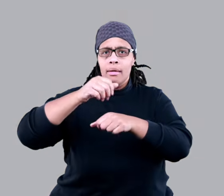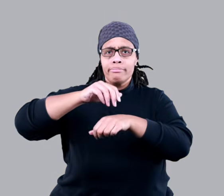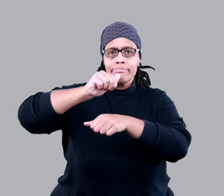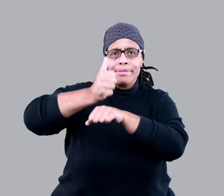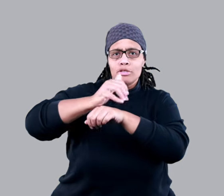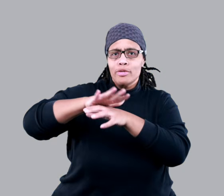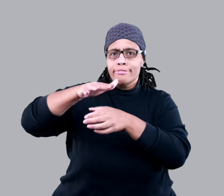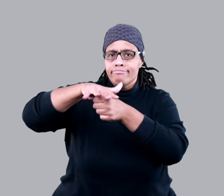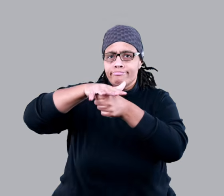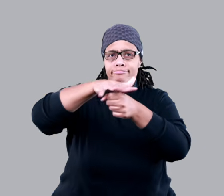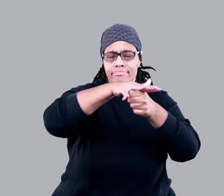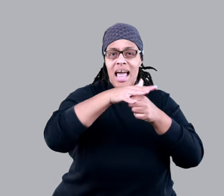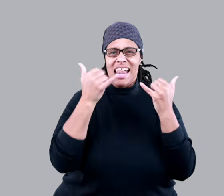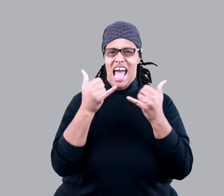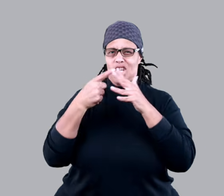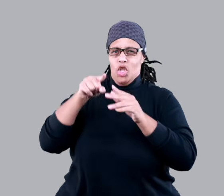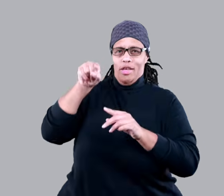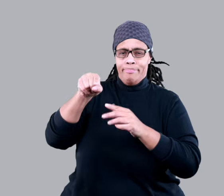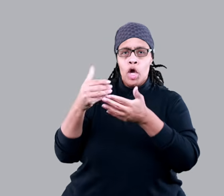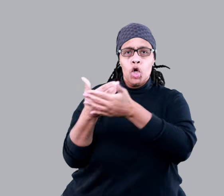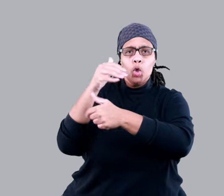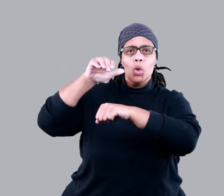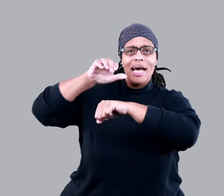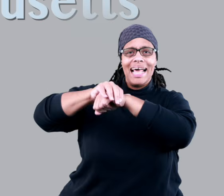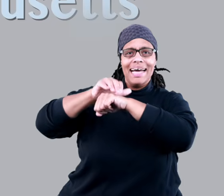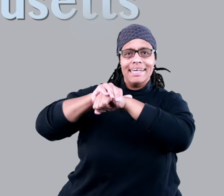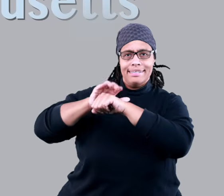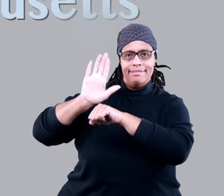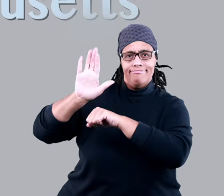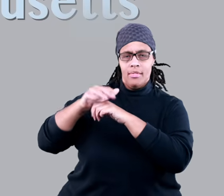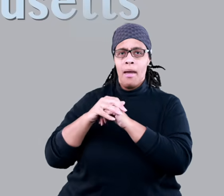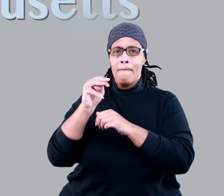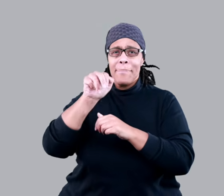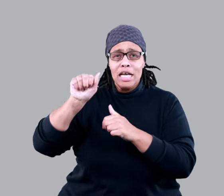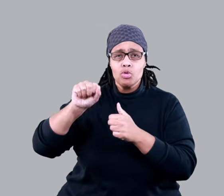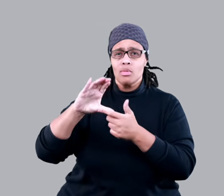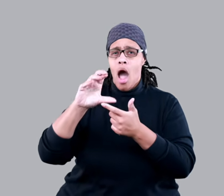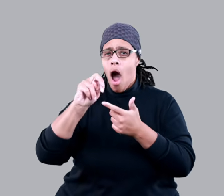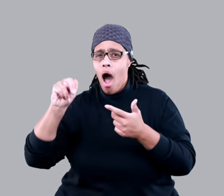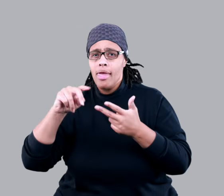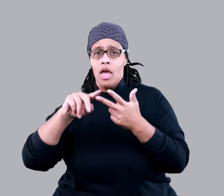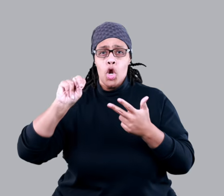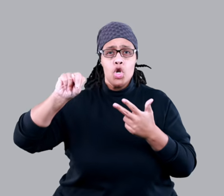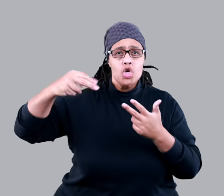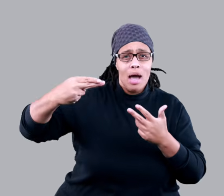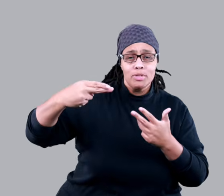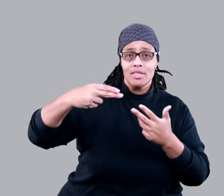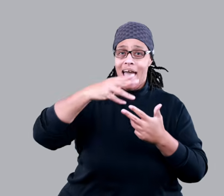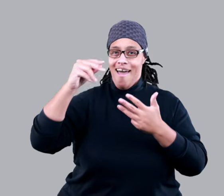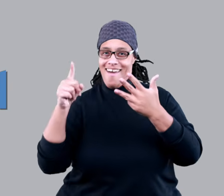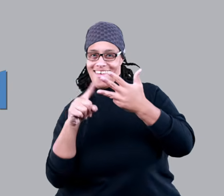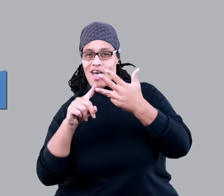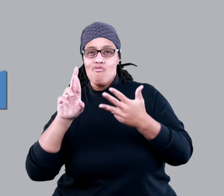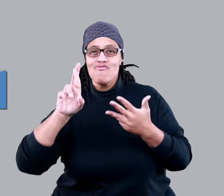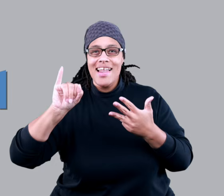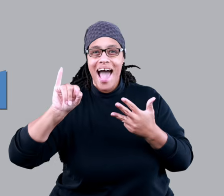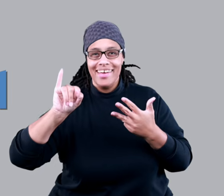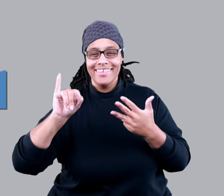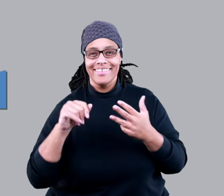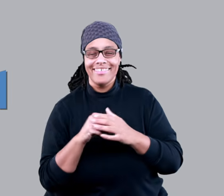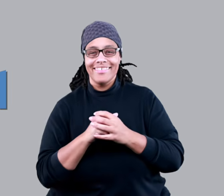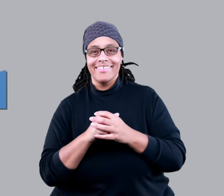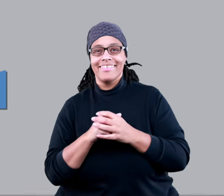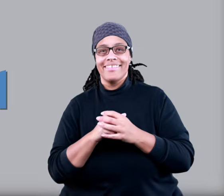We begin with the New England colonies, which are Massachusetts, Connecticut, New Hampshire, and Rhode